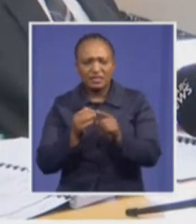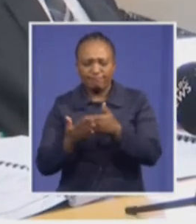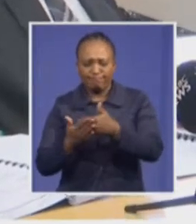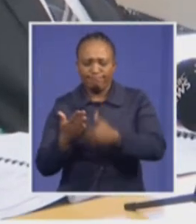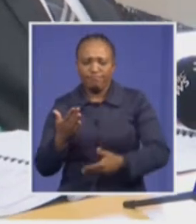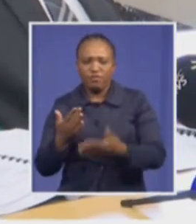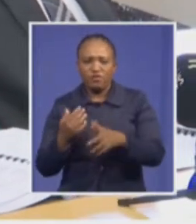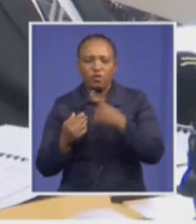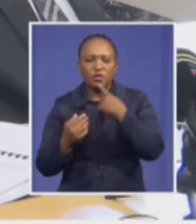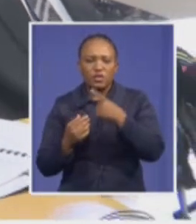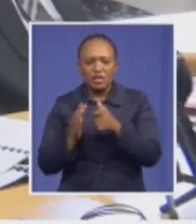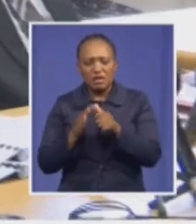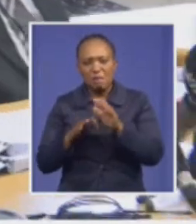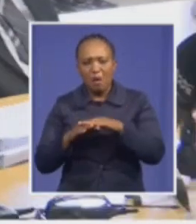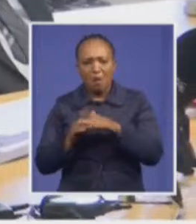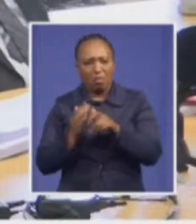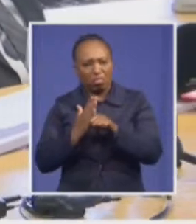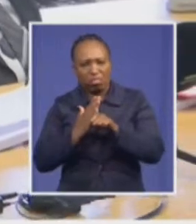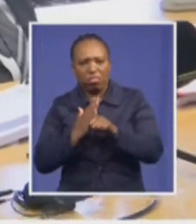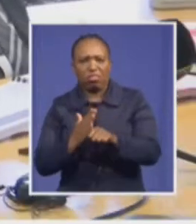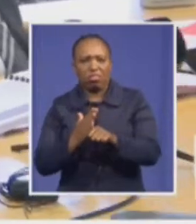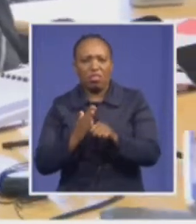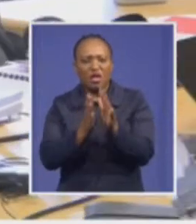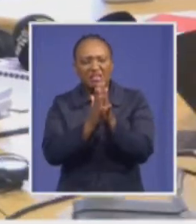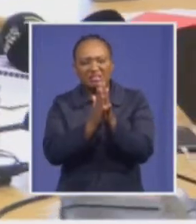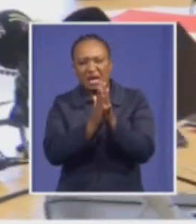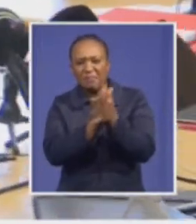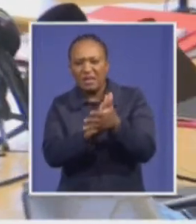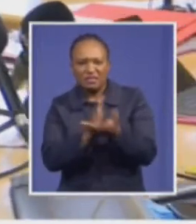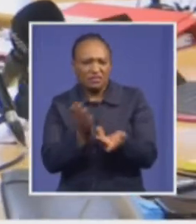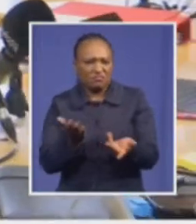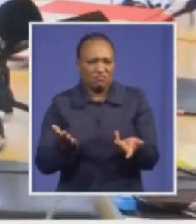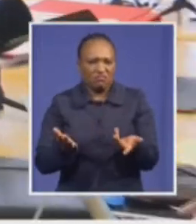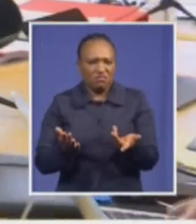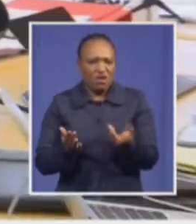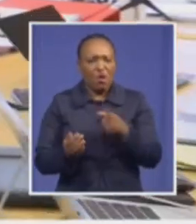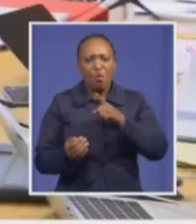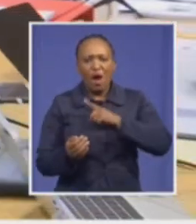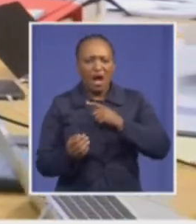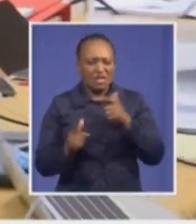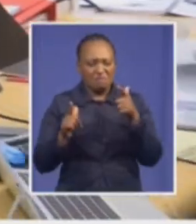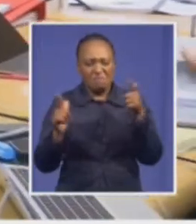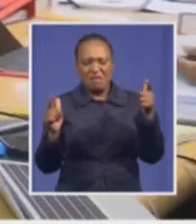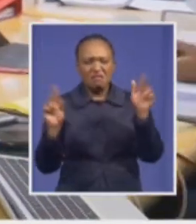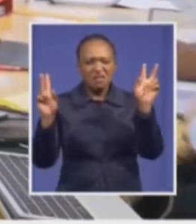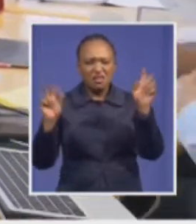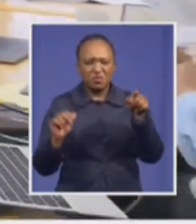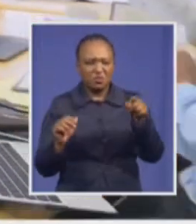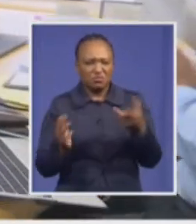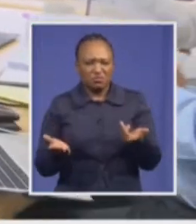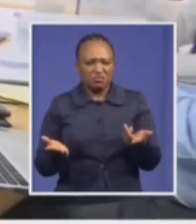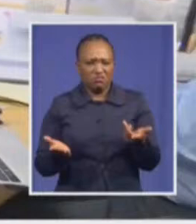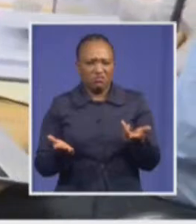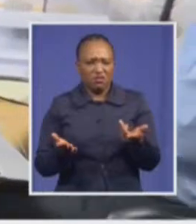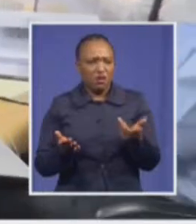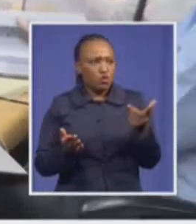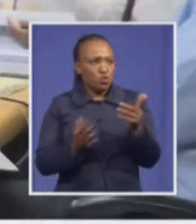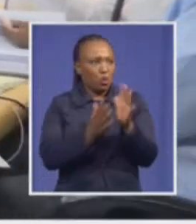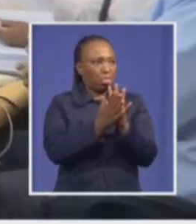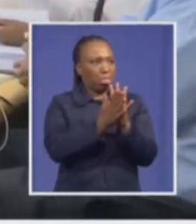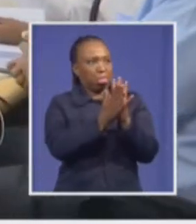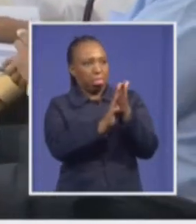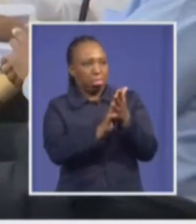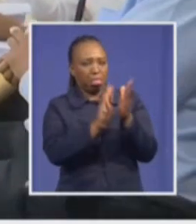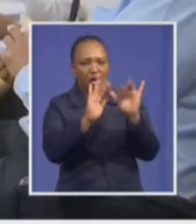the damages. To say, but why are you making a big deal about this when you are not in jeopardy of suffering any damages, when you're not